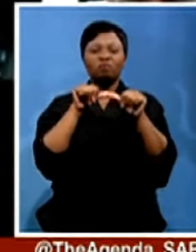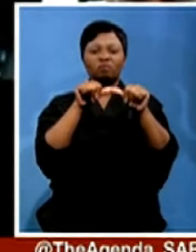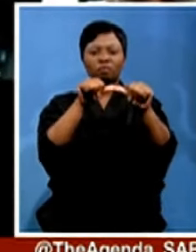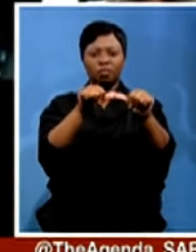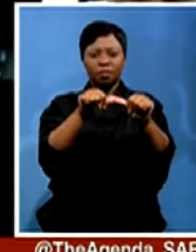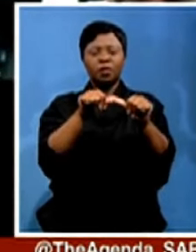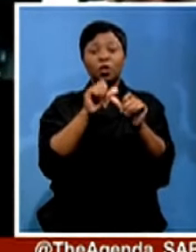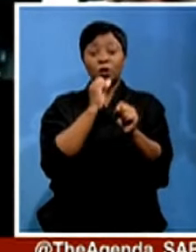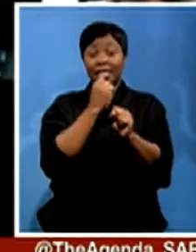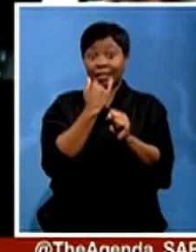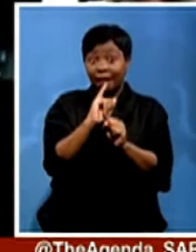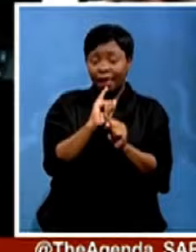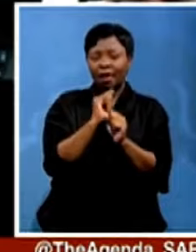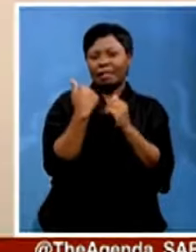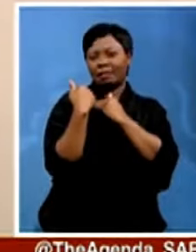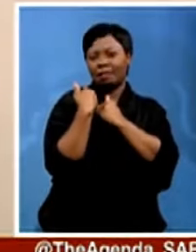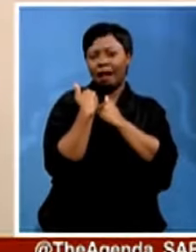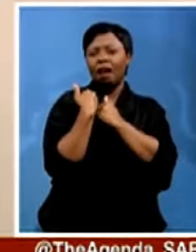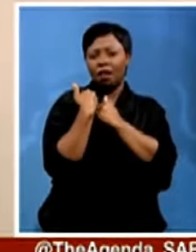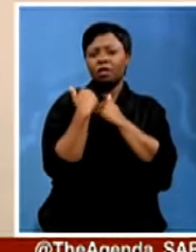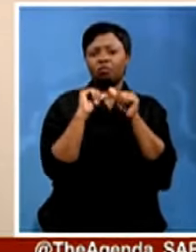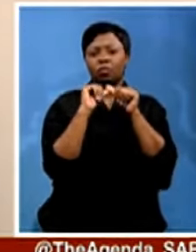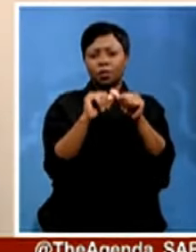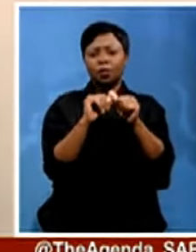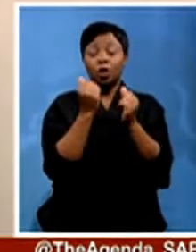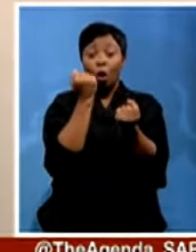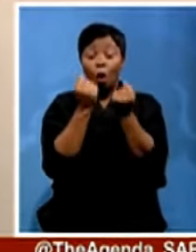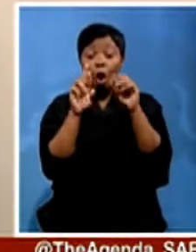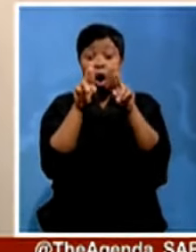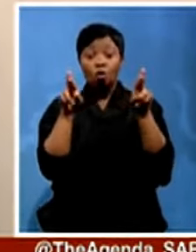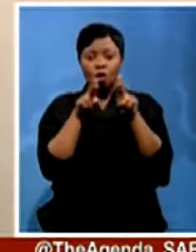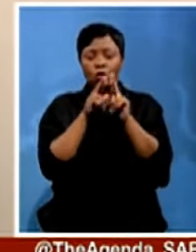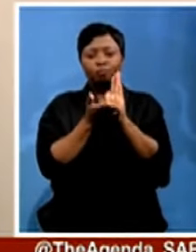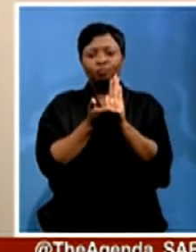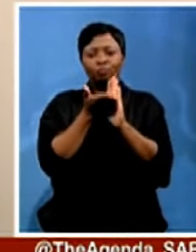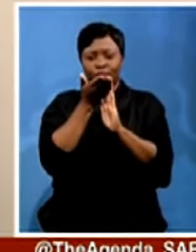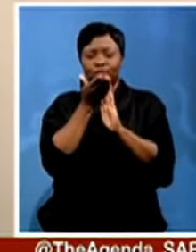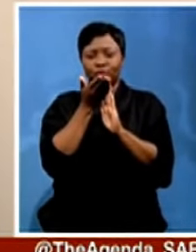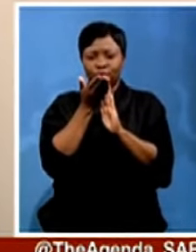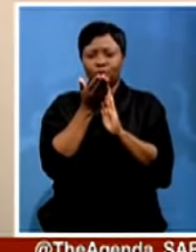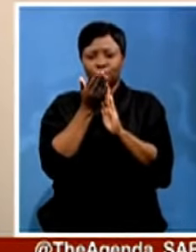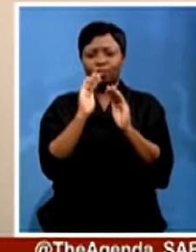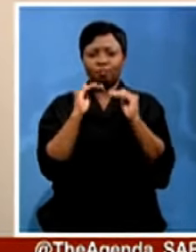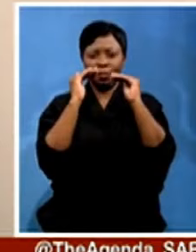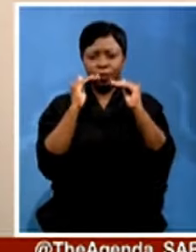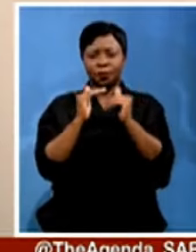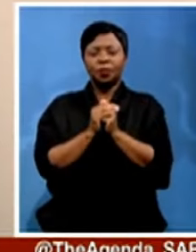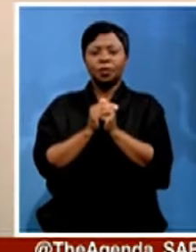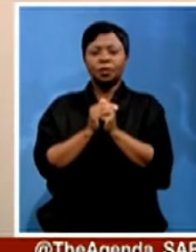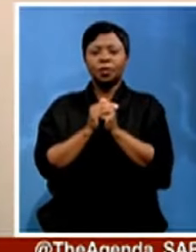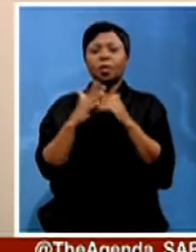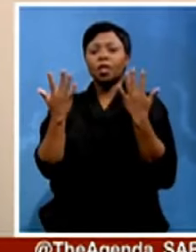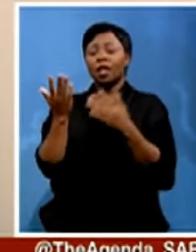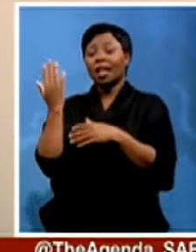virtual courtroom was enhanced. For the last few years, the South African justice system has been